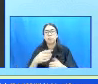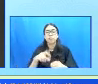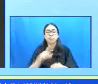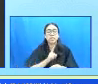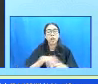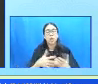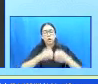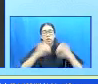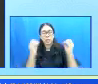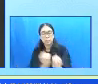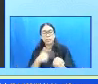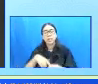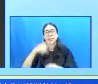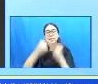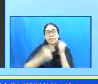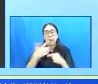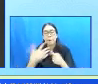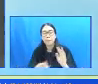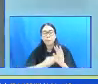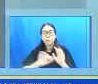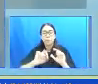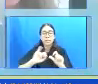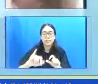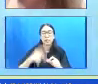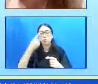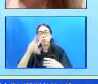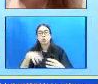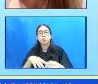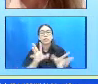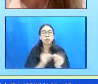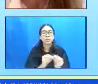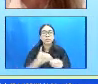for climate. Ibu Laura, may I start with you?